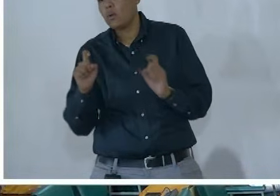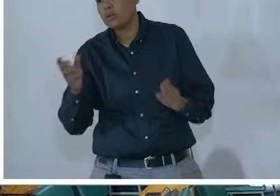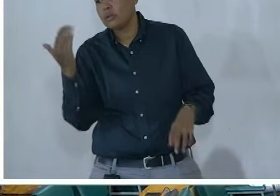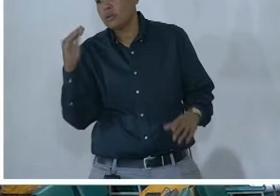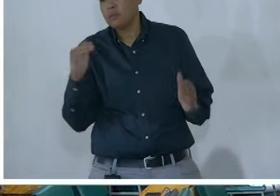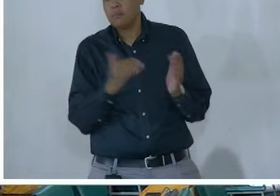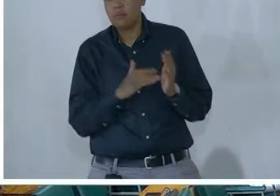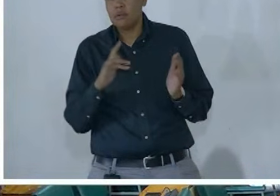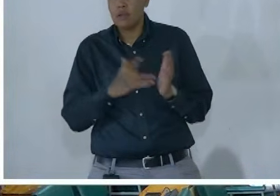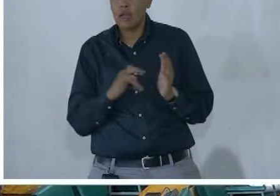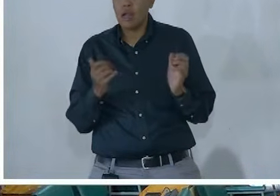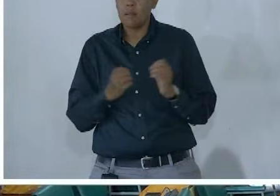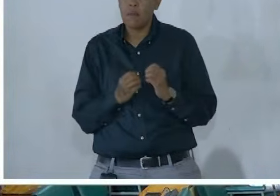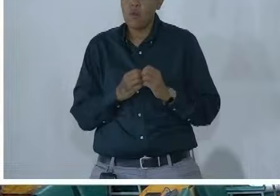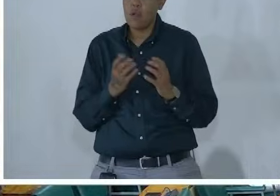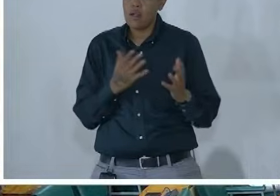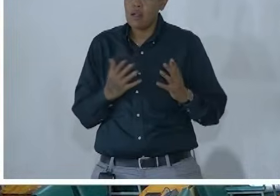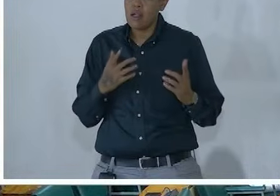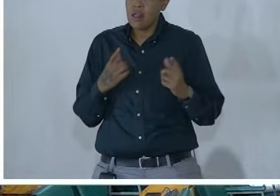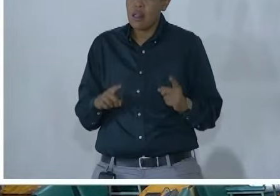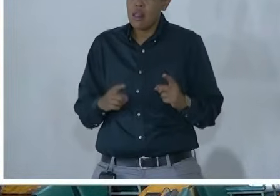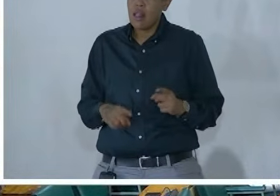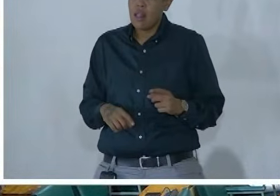are there any other?